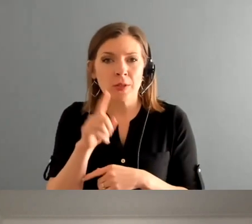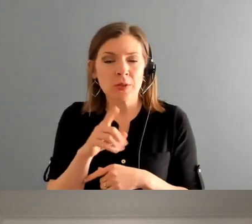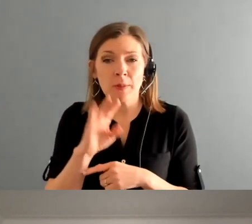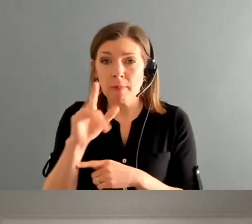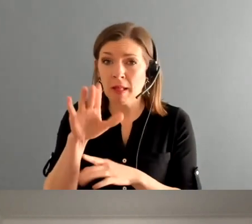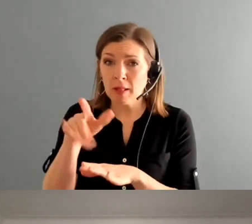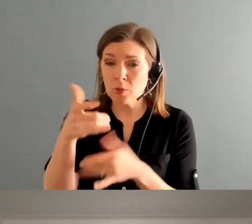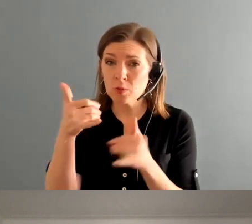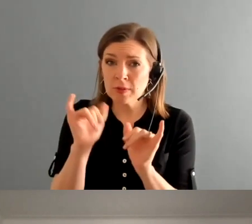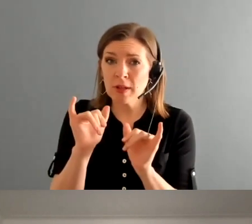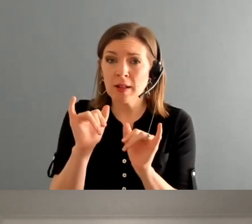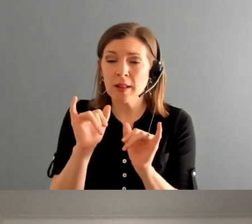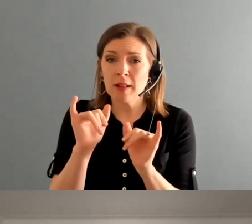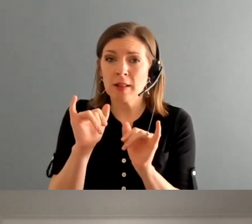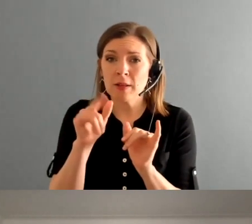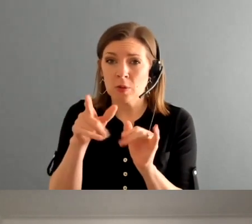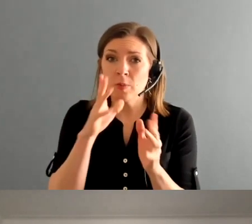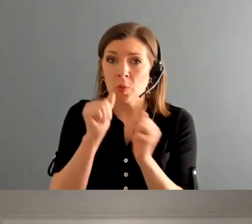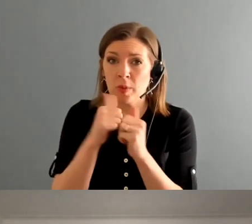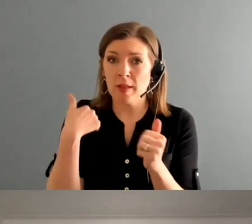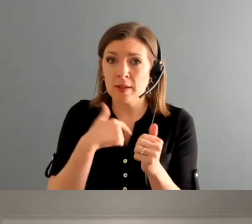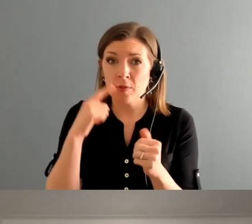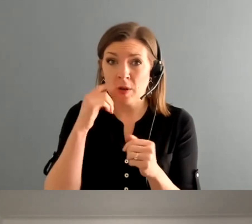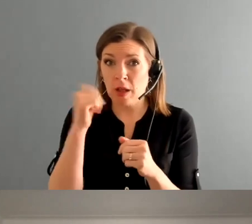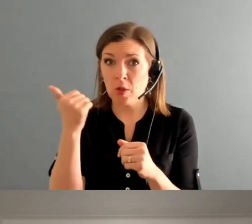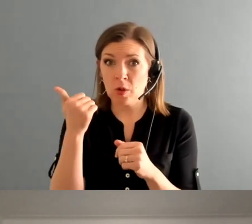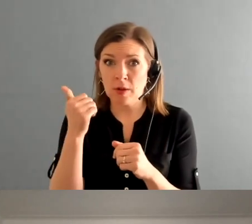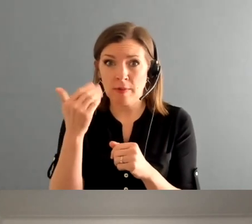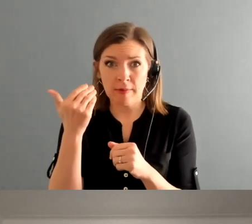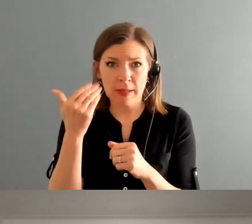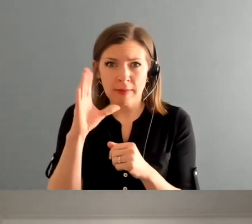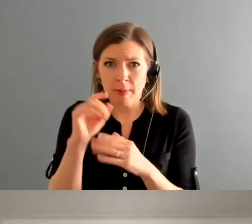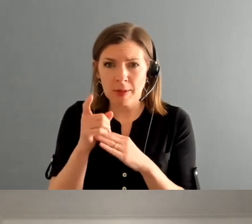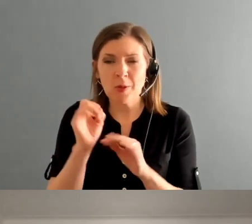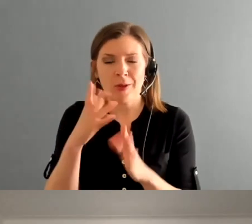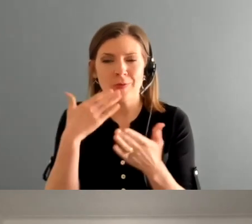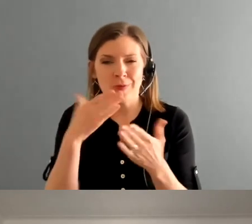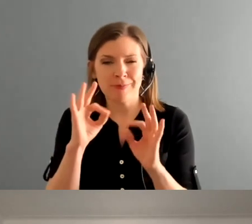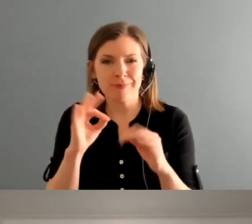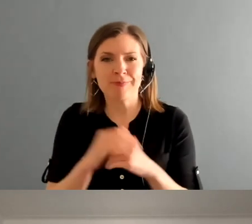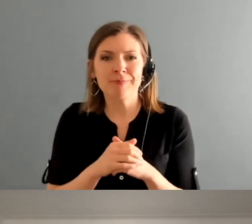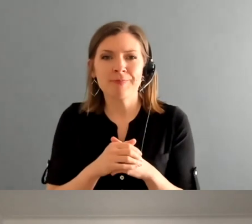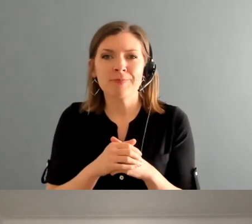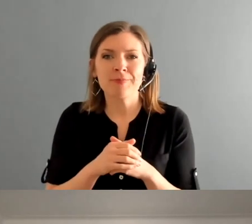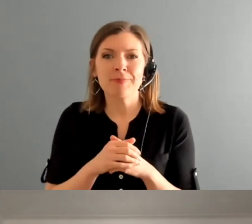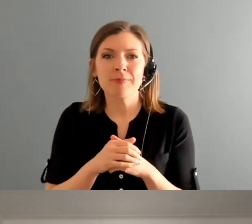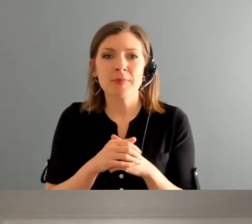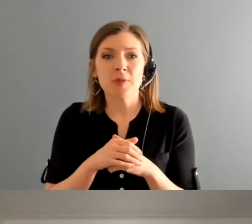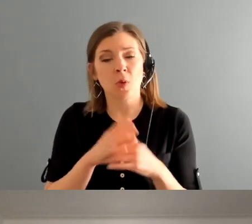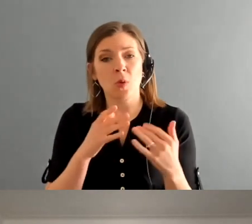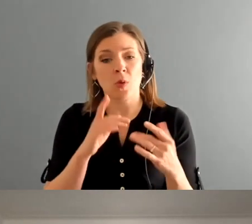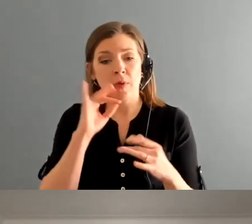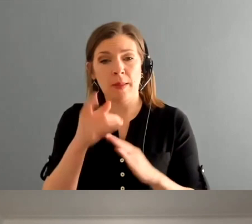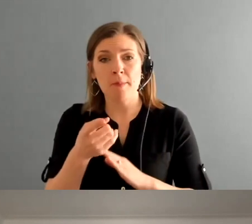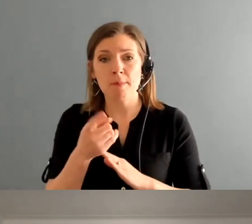do you still, you will be with us for another 15 minutes? Good, thank you. So in light of these